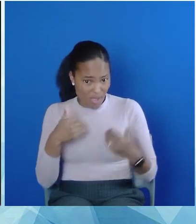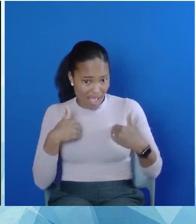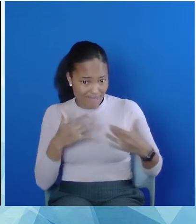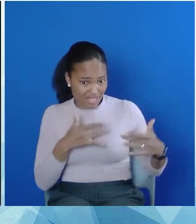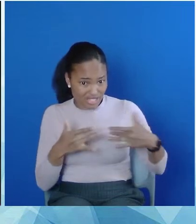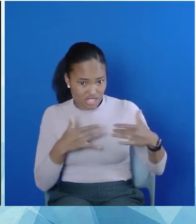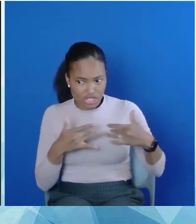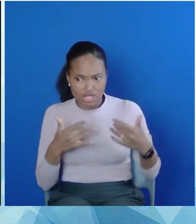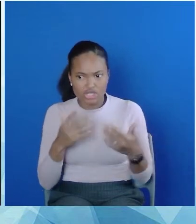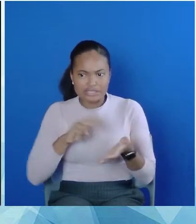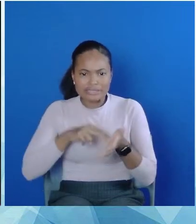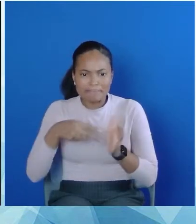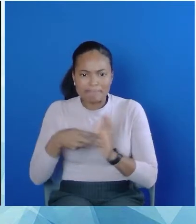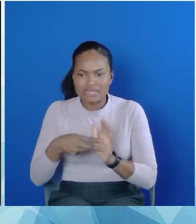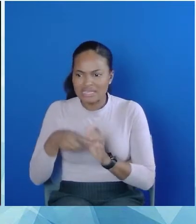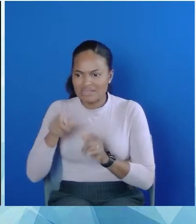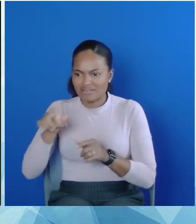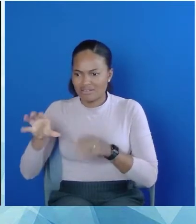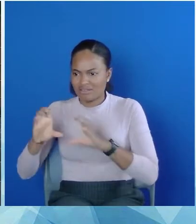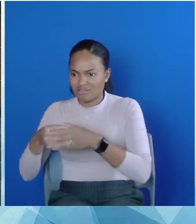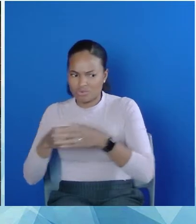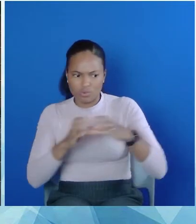don't have a pulse on that myself.